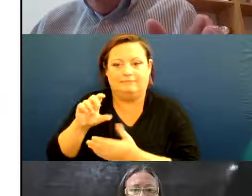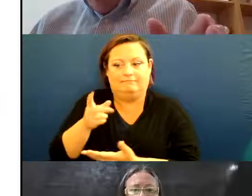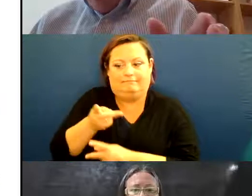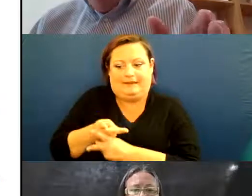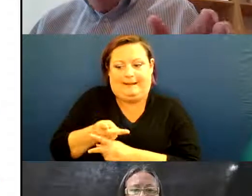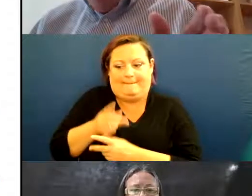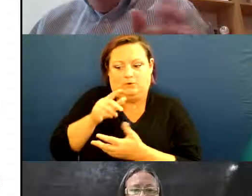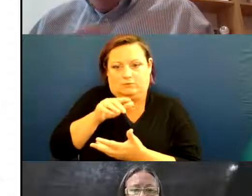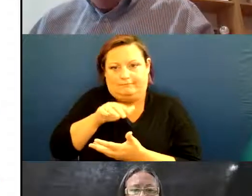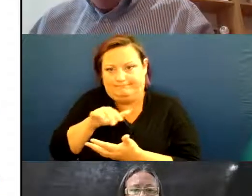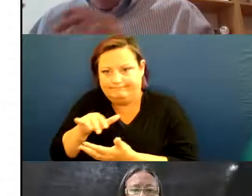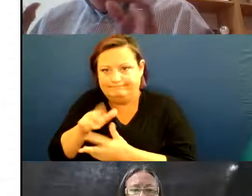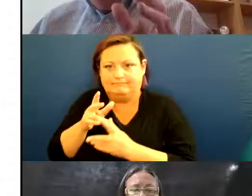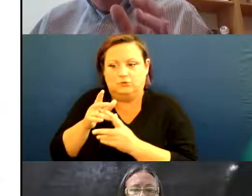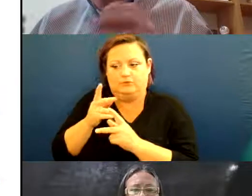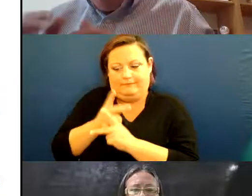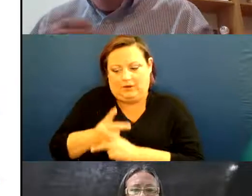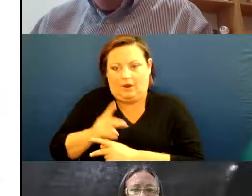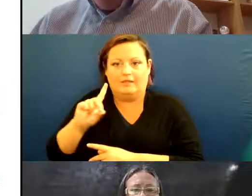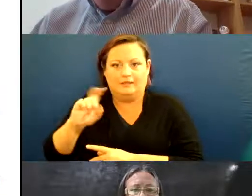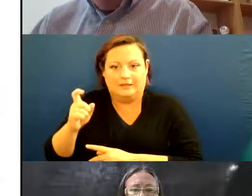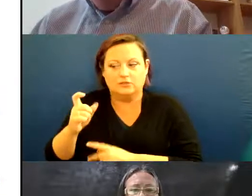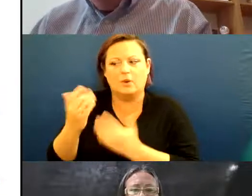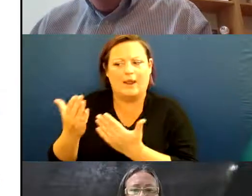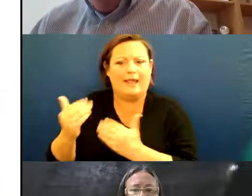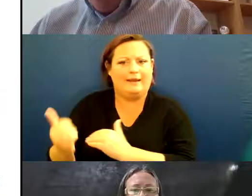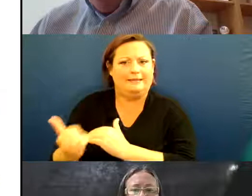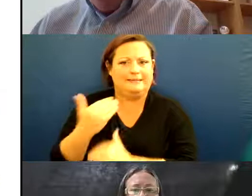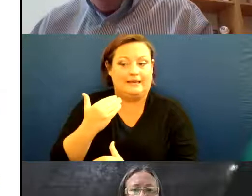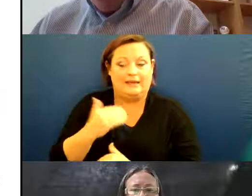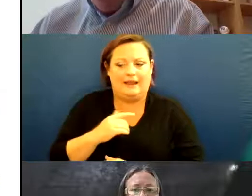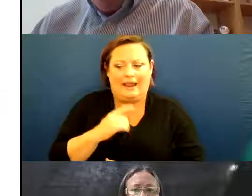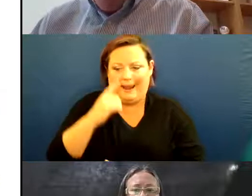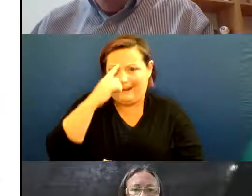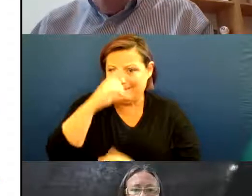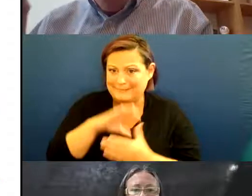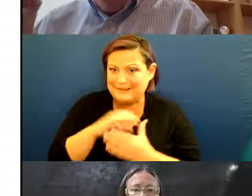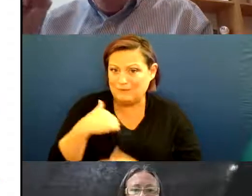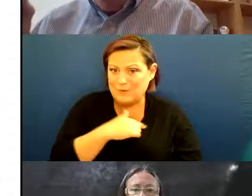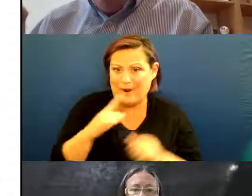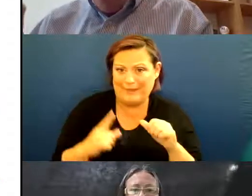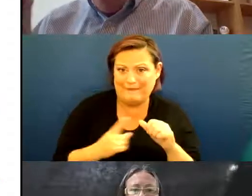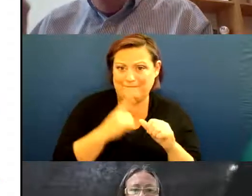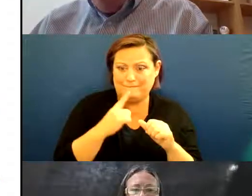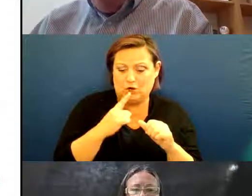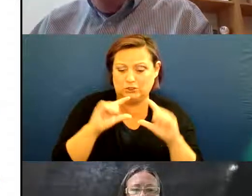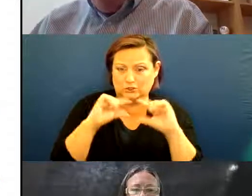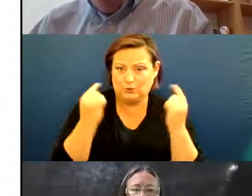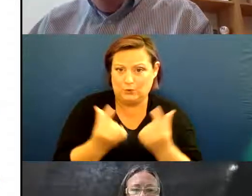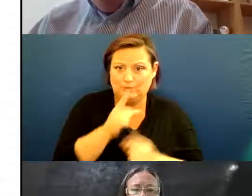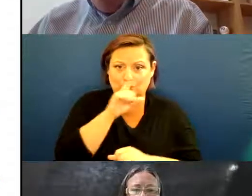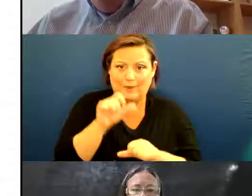diagnosis. So he sent us the histology block, and I think we may have actually been one of the first groups. We actually extracted